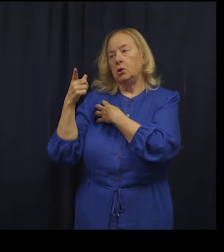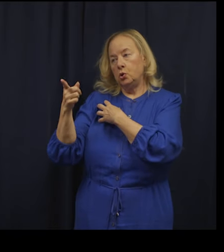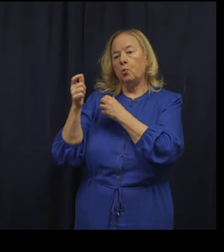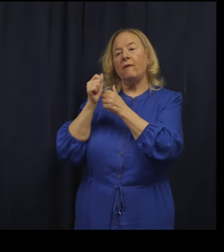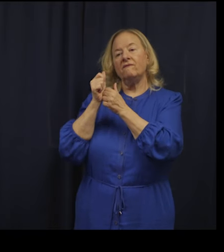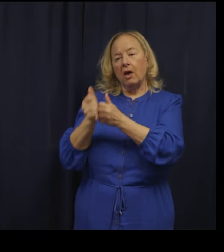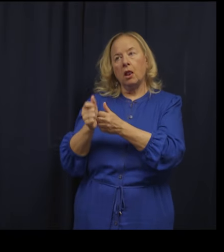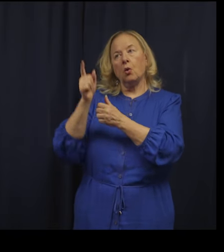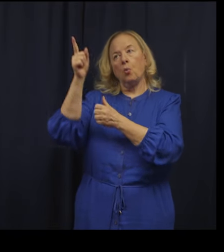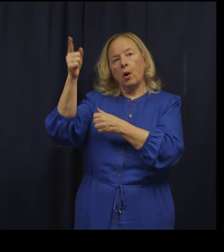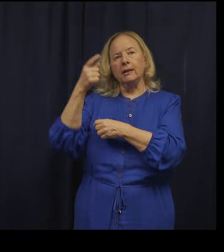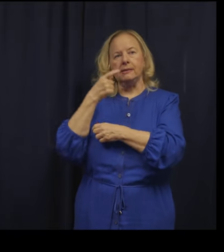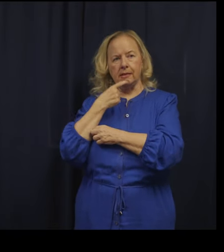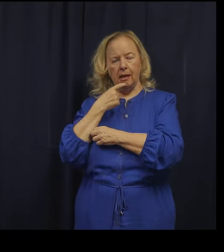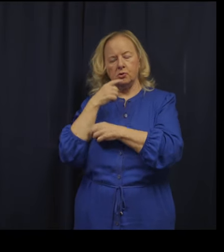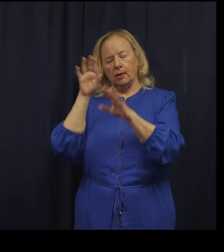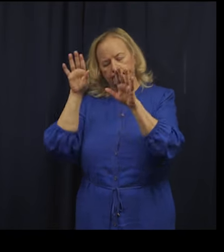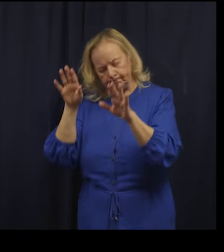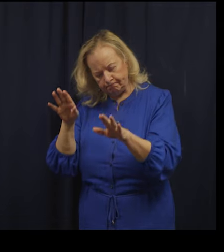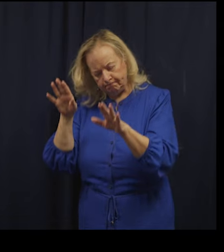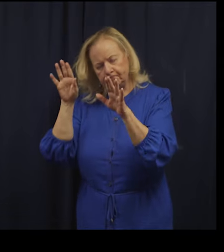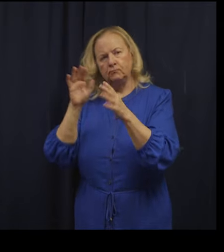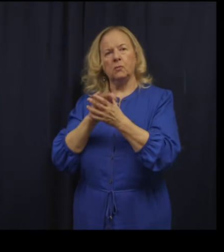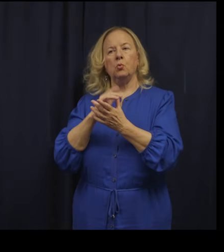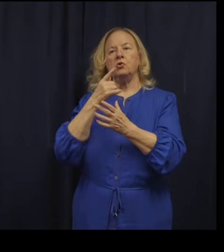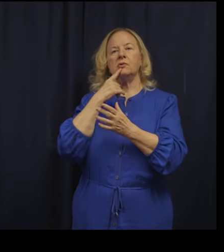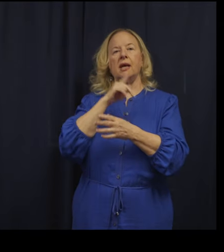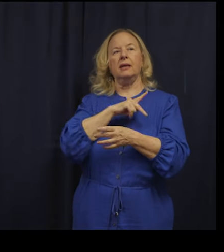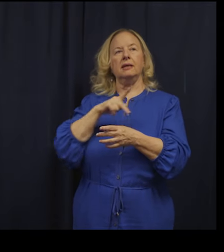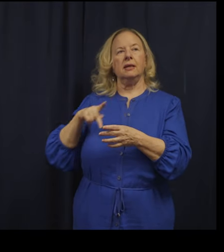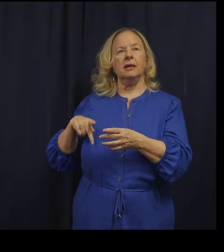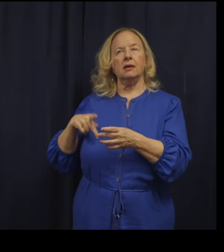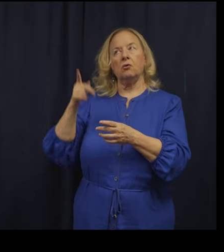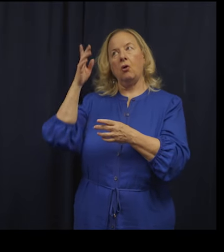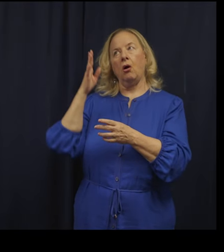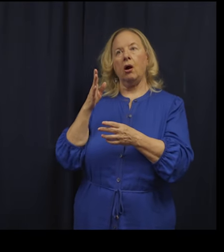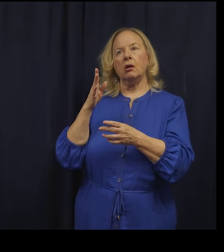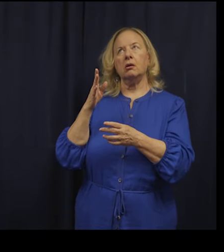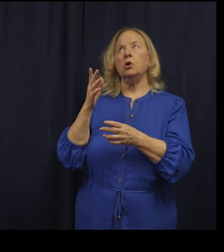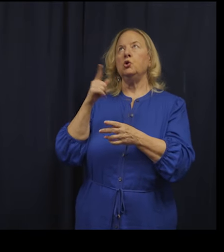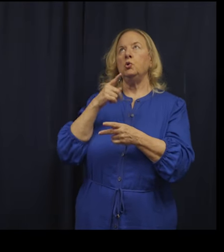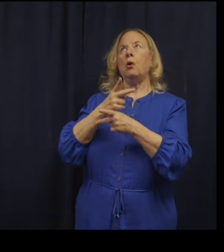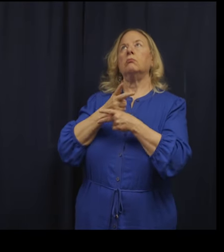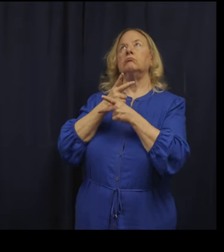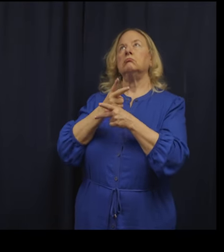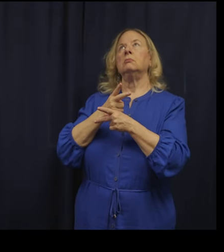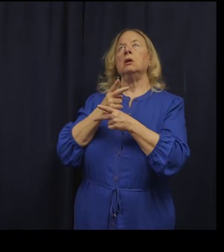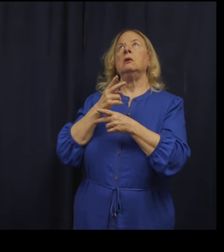do. So when we sing or proclaim God as king, you're saying over me,